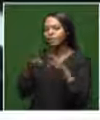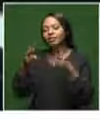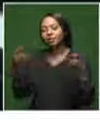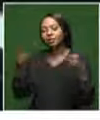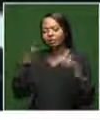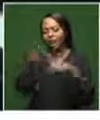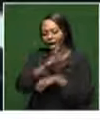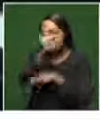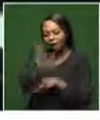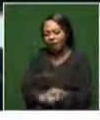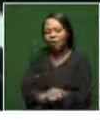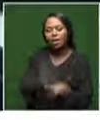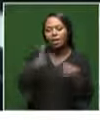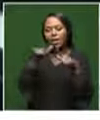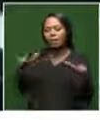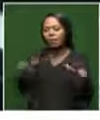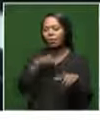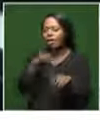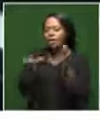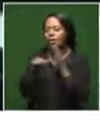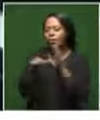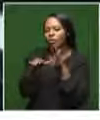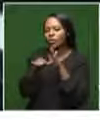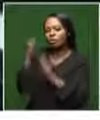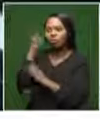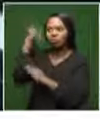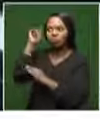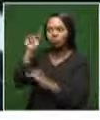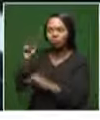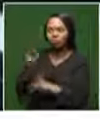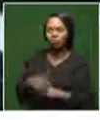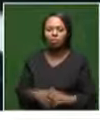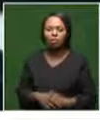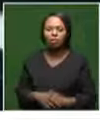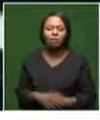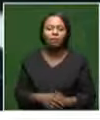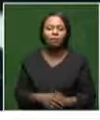this and why it was so important for you to highlight this.